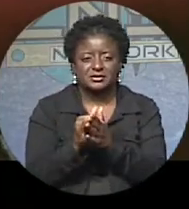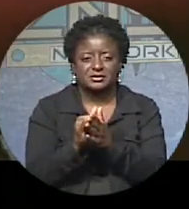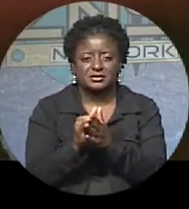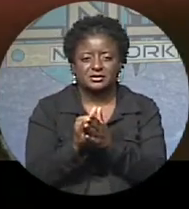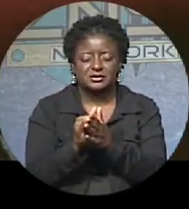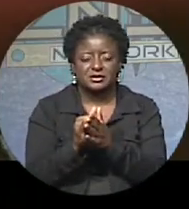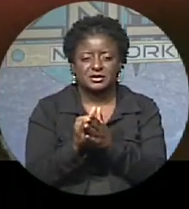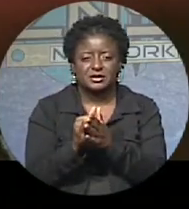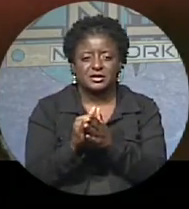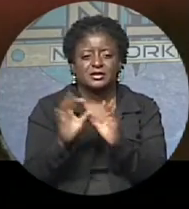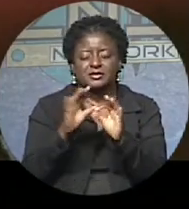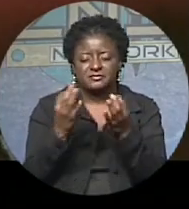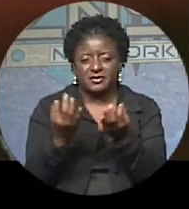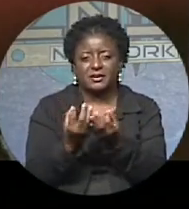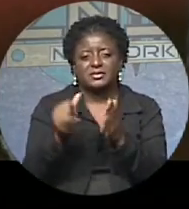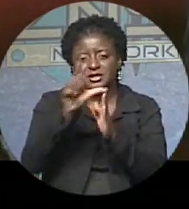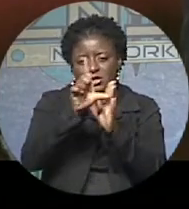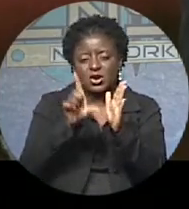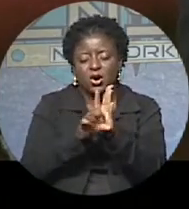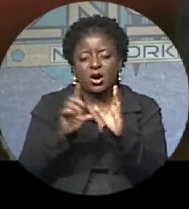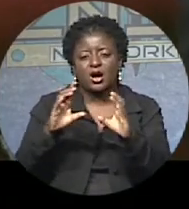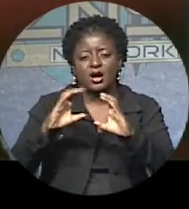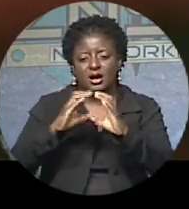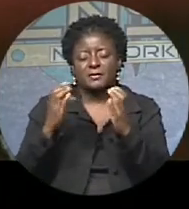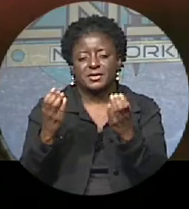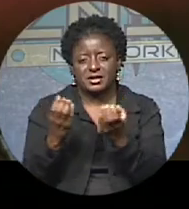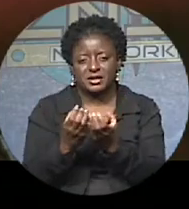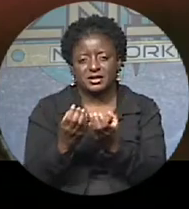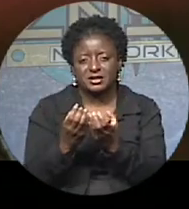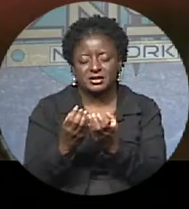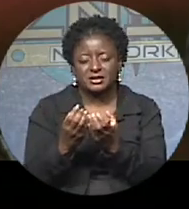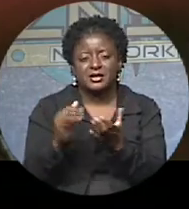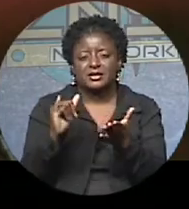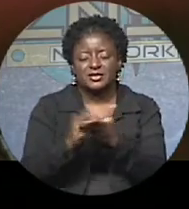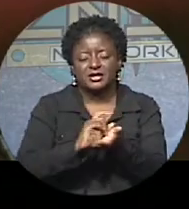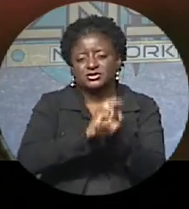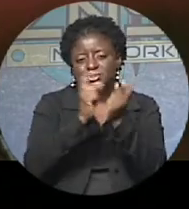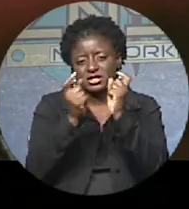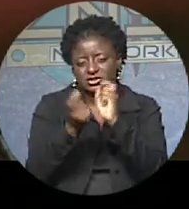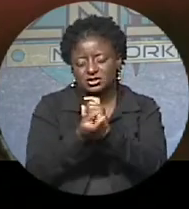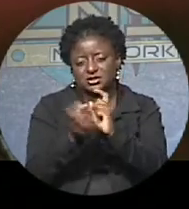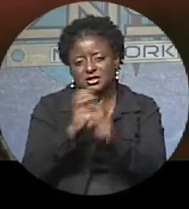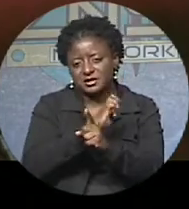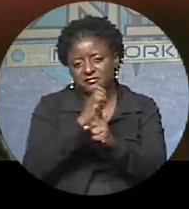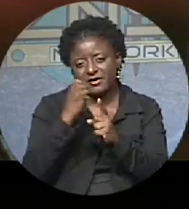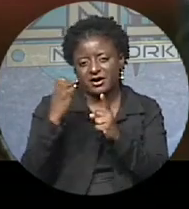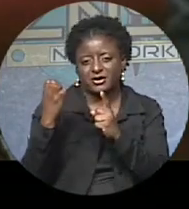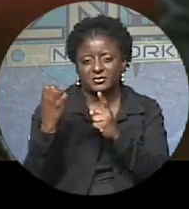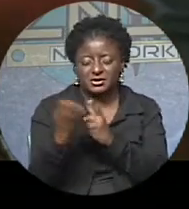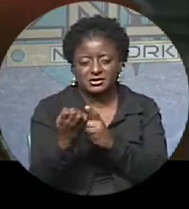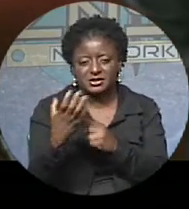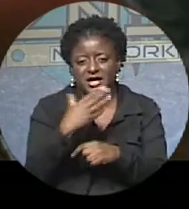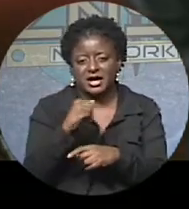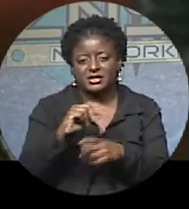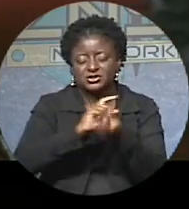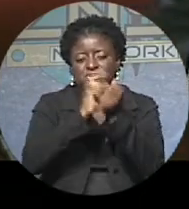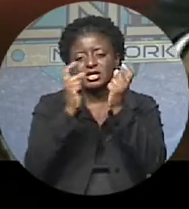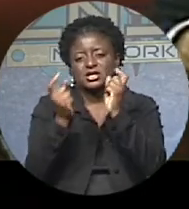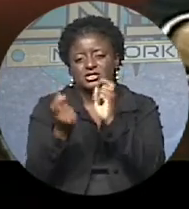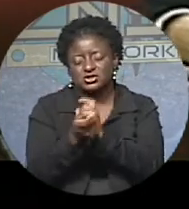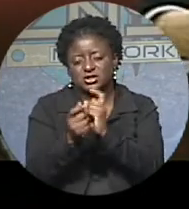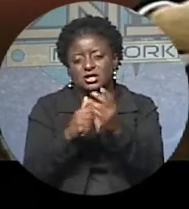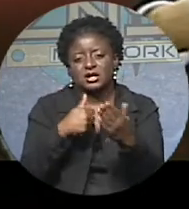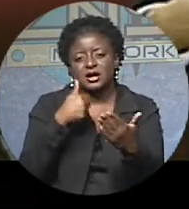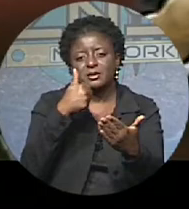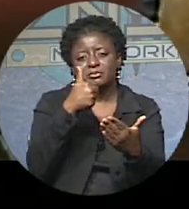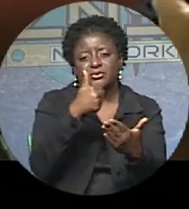Committee, the Family Law Committee, that changing the environment and changing the approach to a